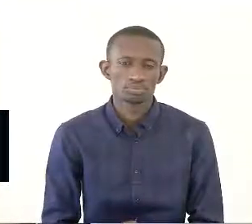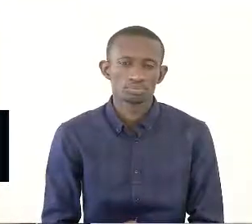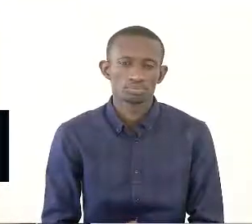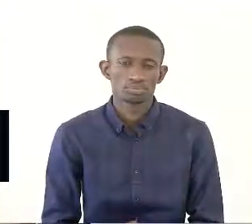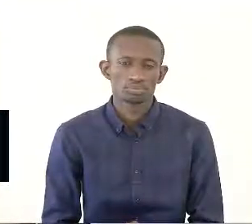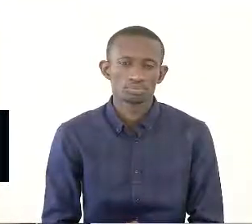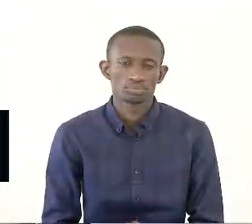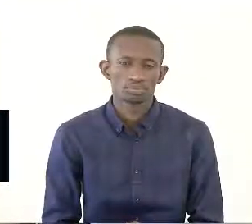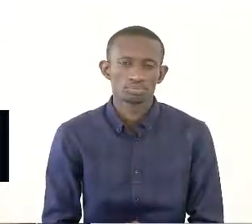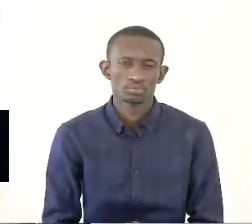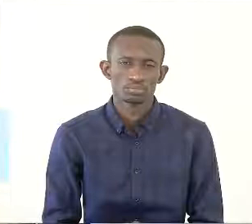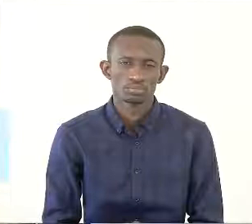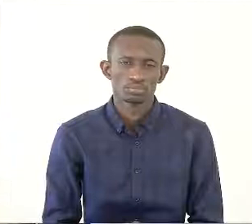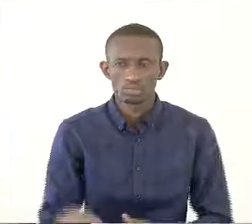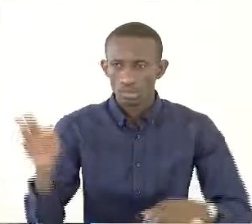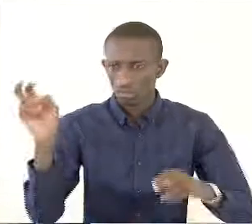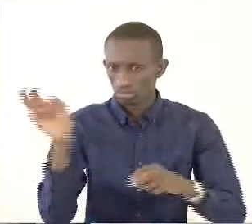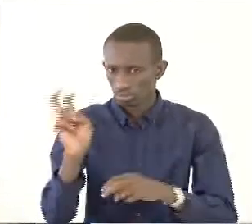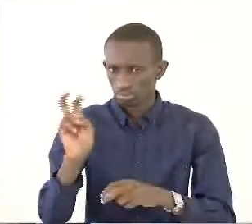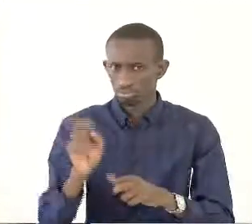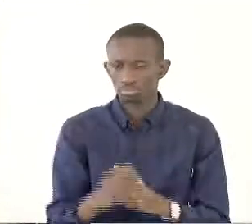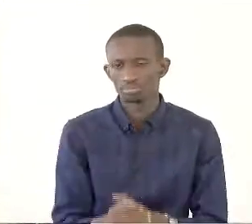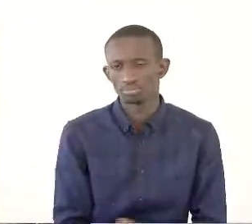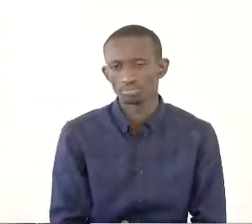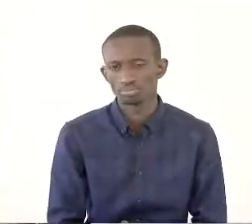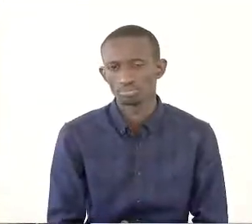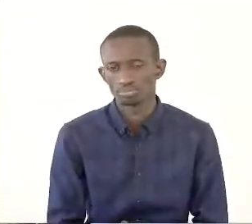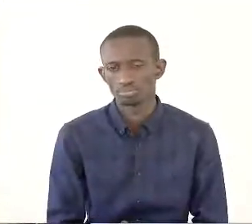radiation detector,